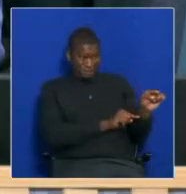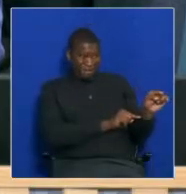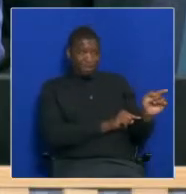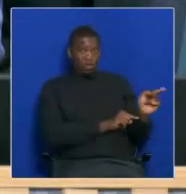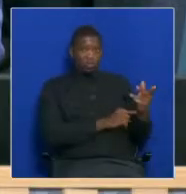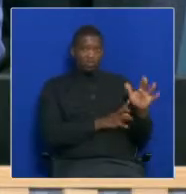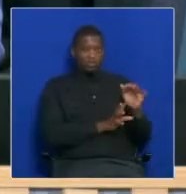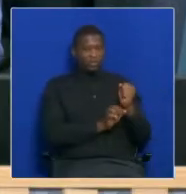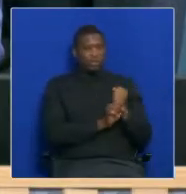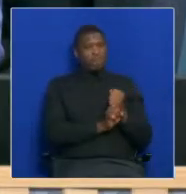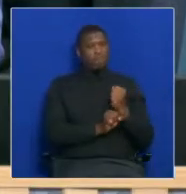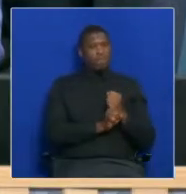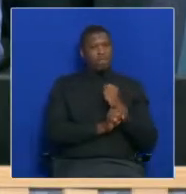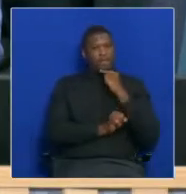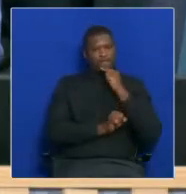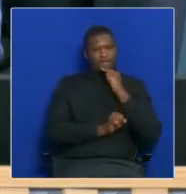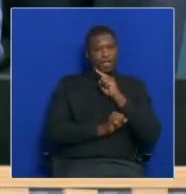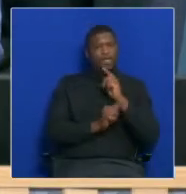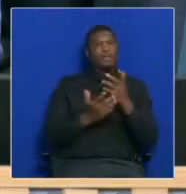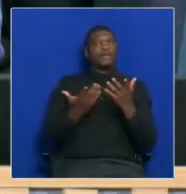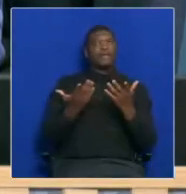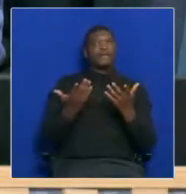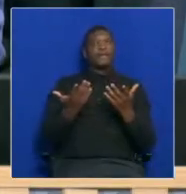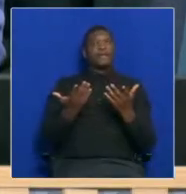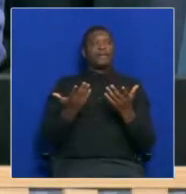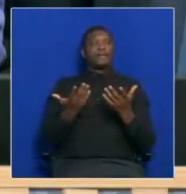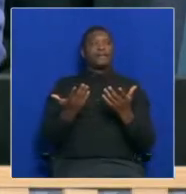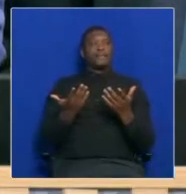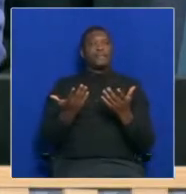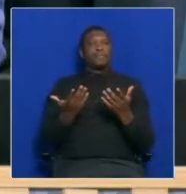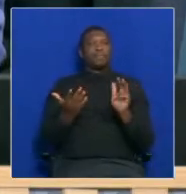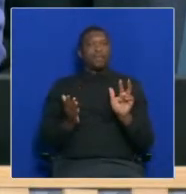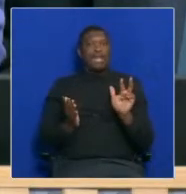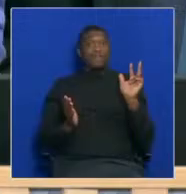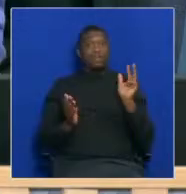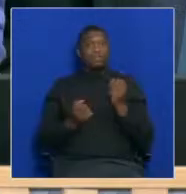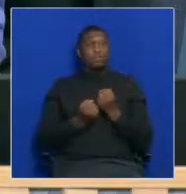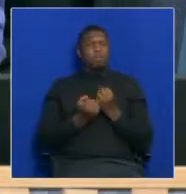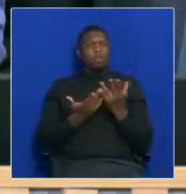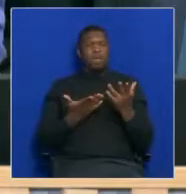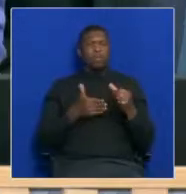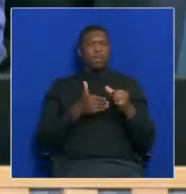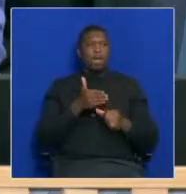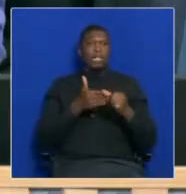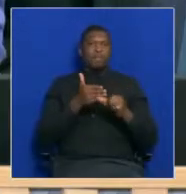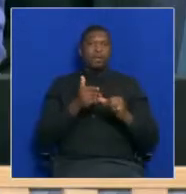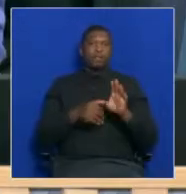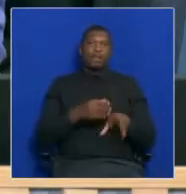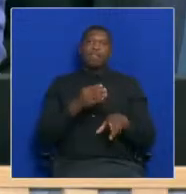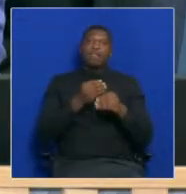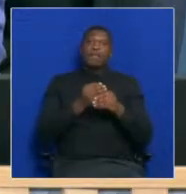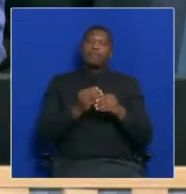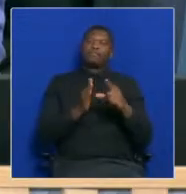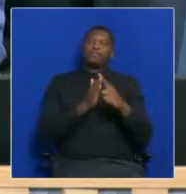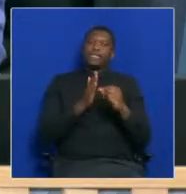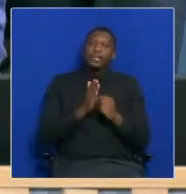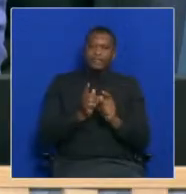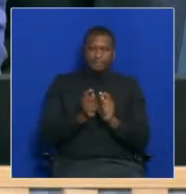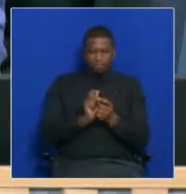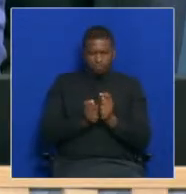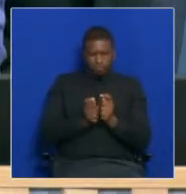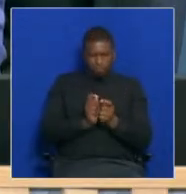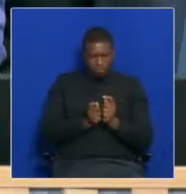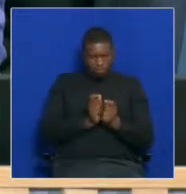affidavits many months after, and then they backdated the affidavits to create the impression that